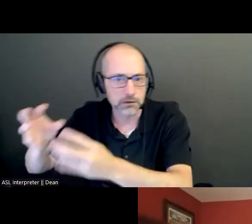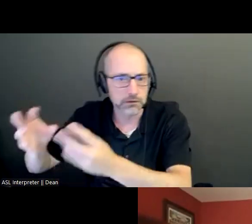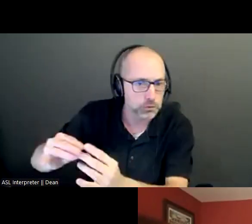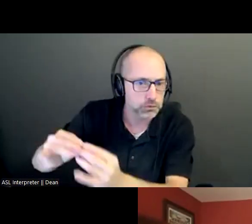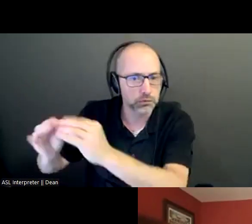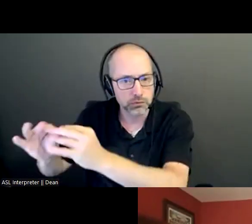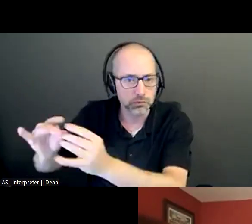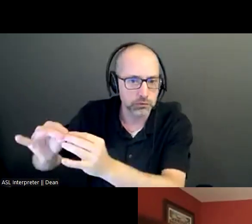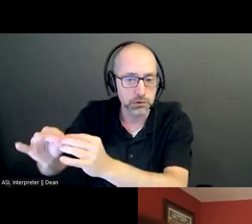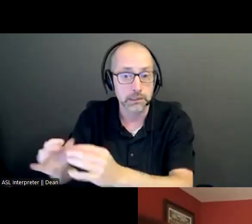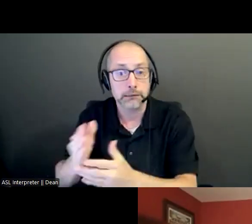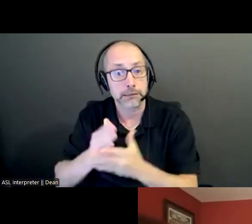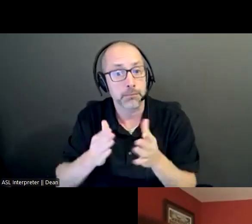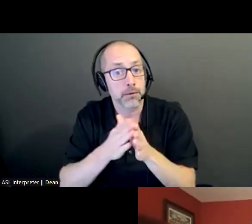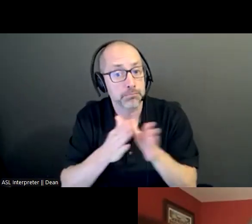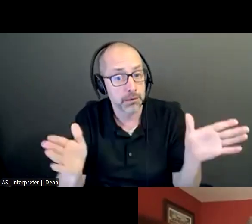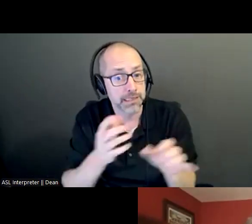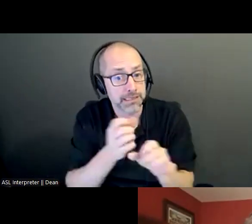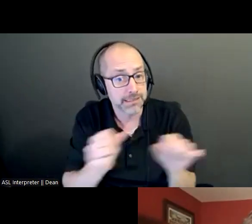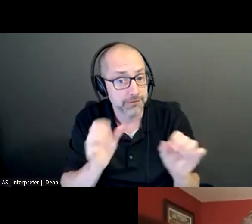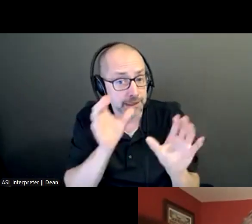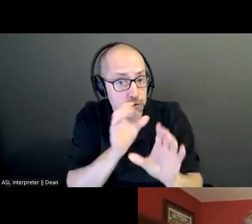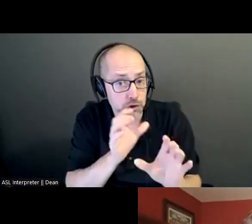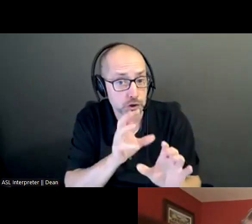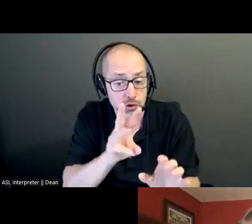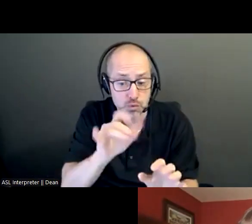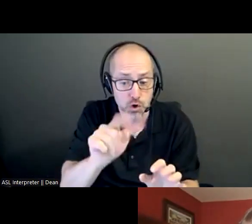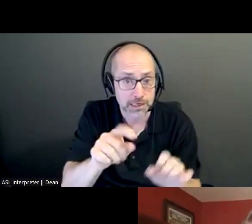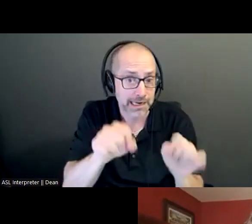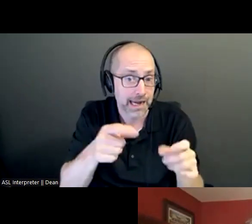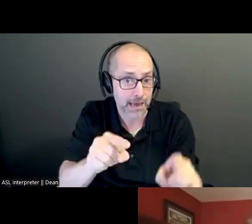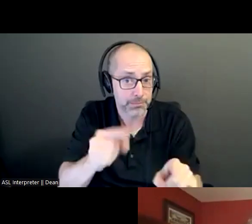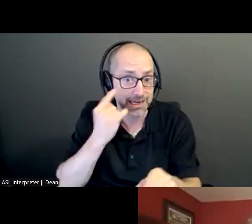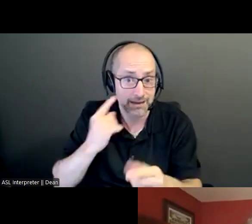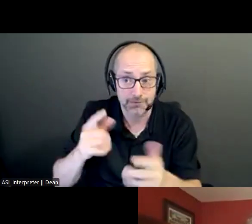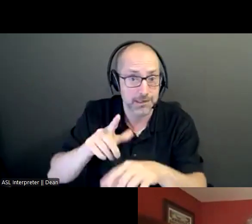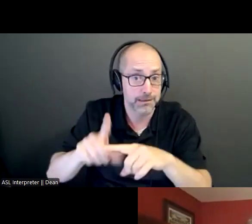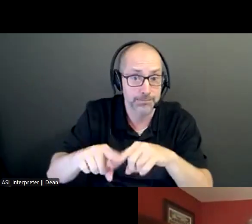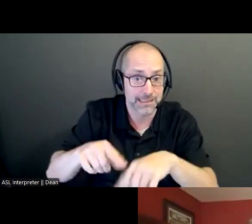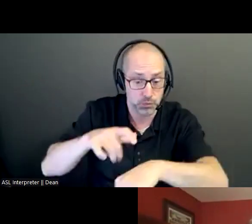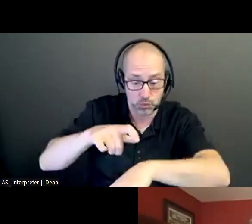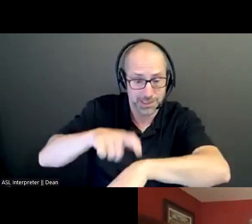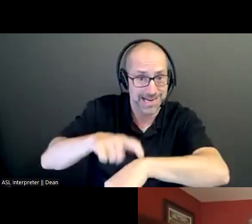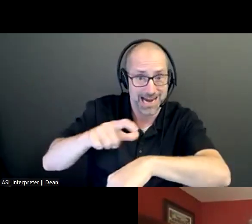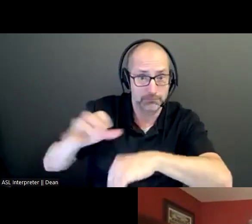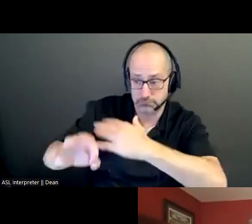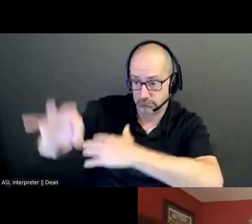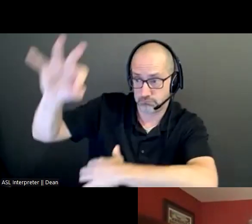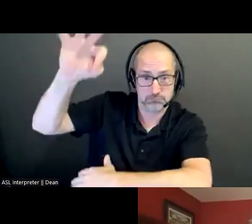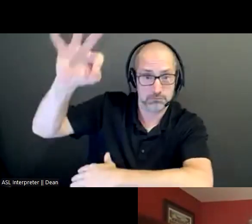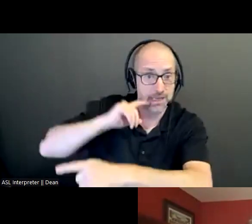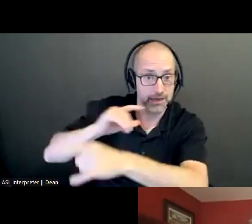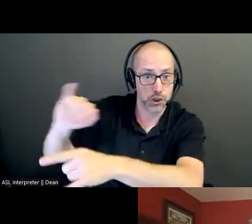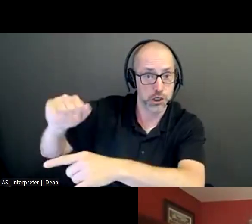warrants can happen quite quickly, if depending on the time of day with the access to the JP. But certainly, if there